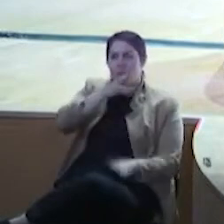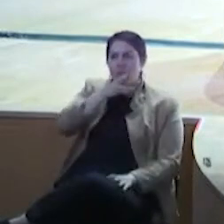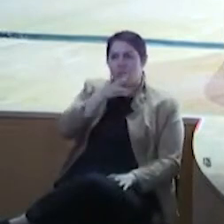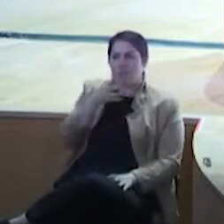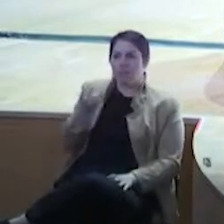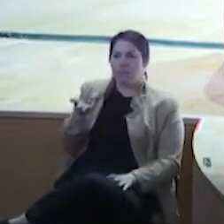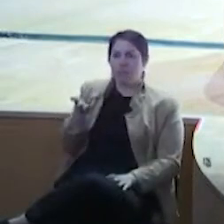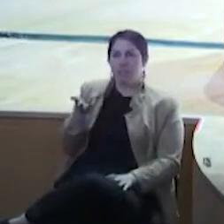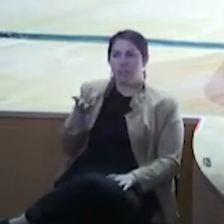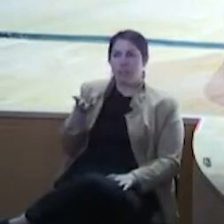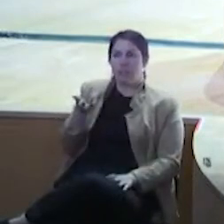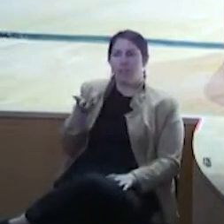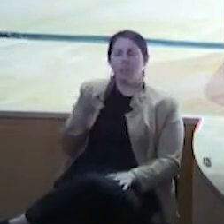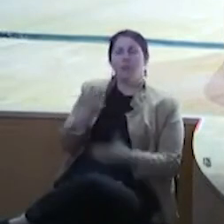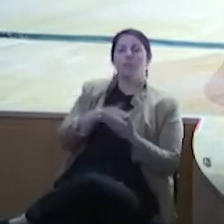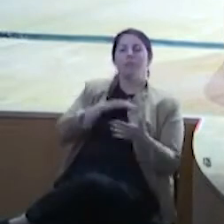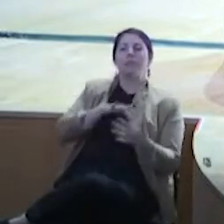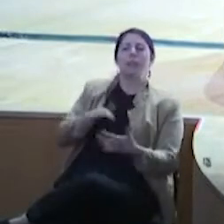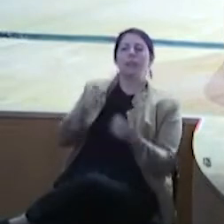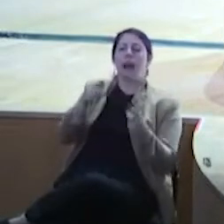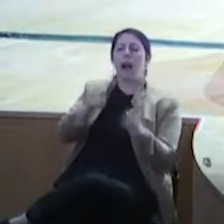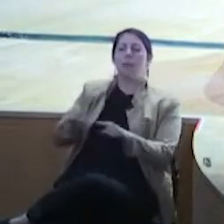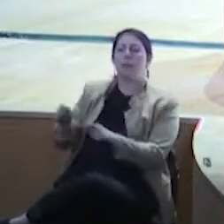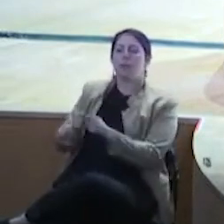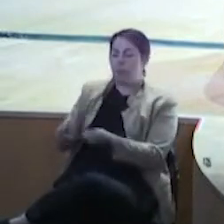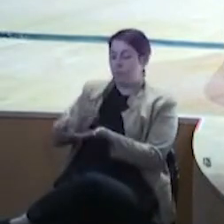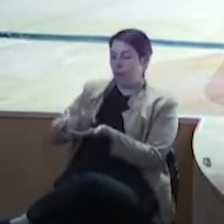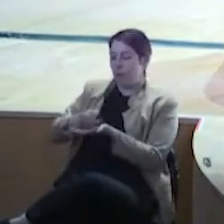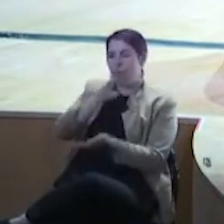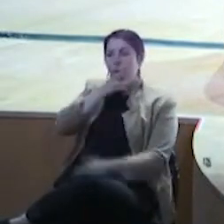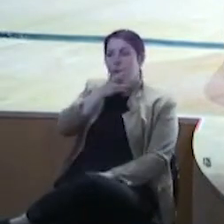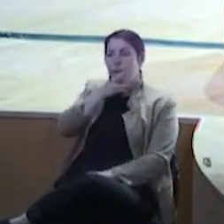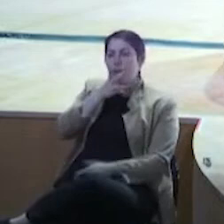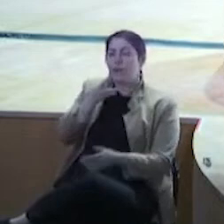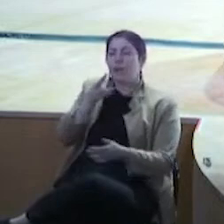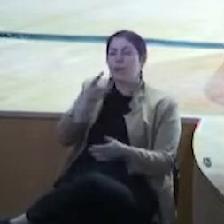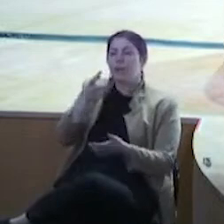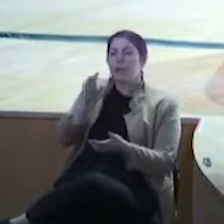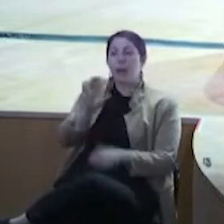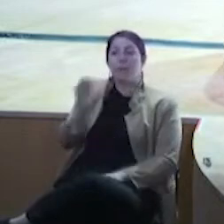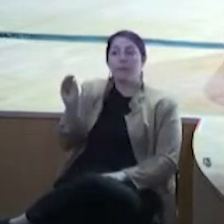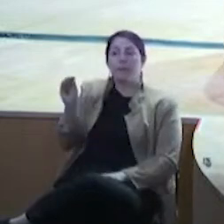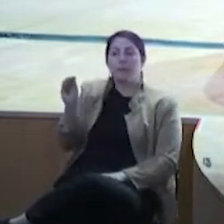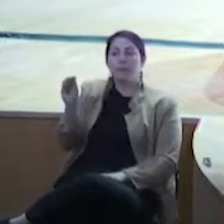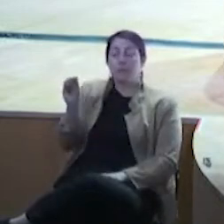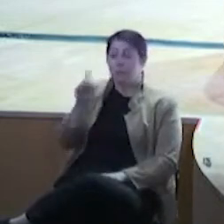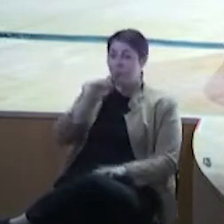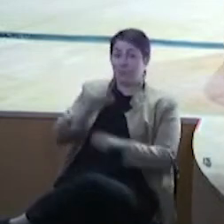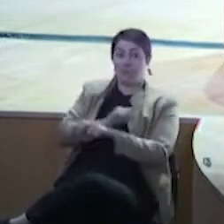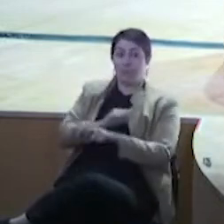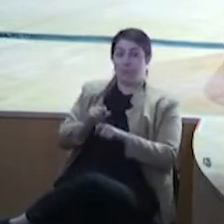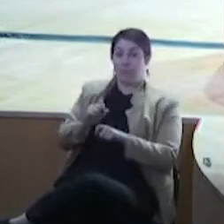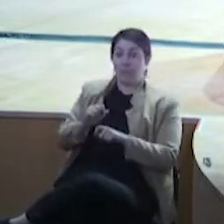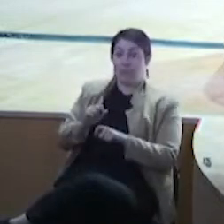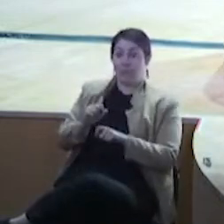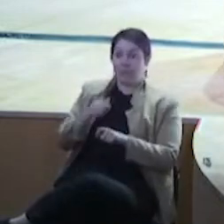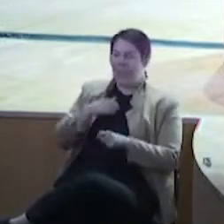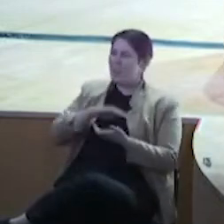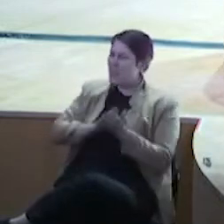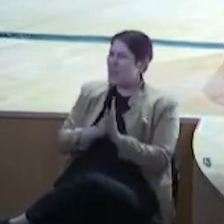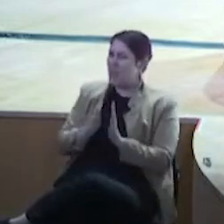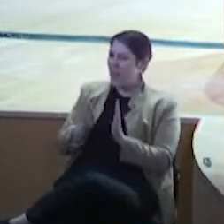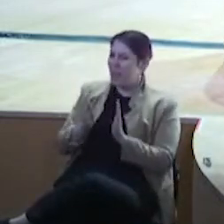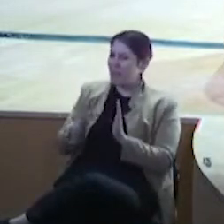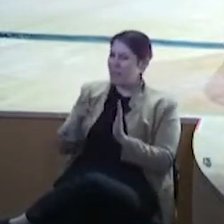I did some study into some of the bottled water companies, and it's true. I became a label reader